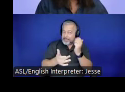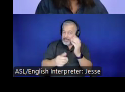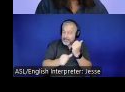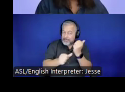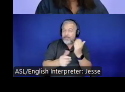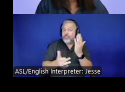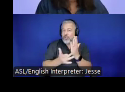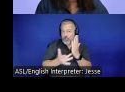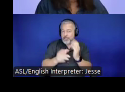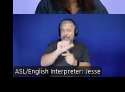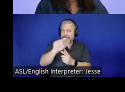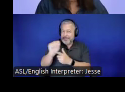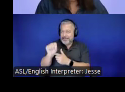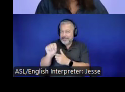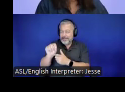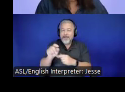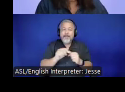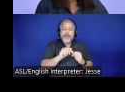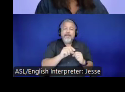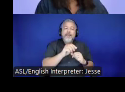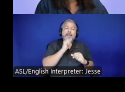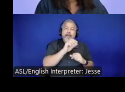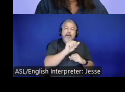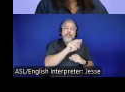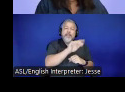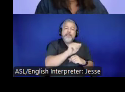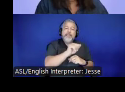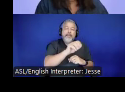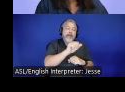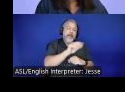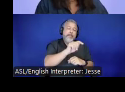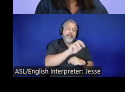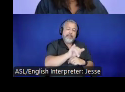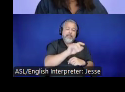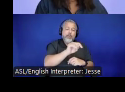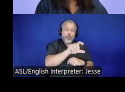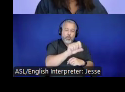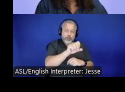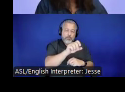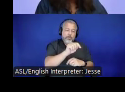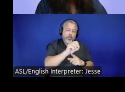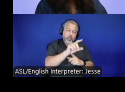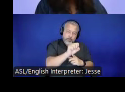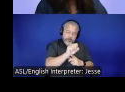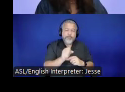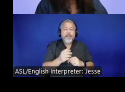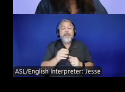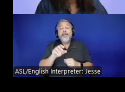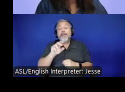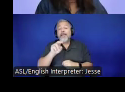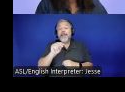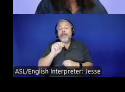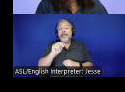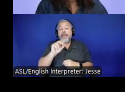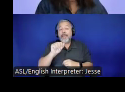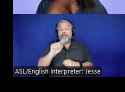a little easier on the tongue twister there. This NATADS is going to give us real-time access